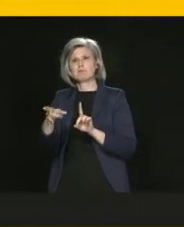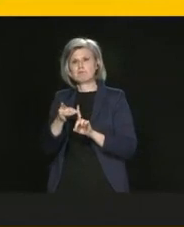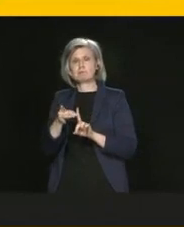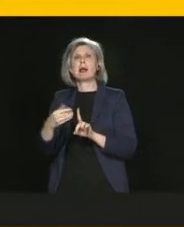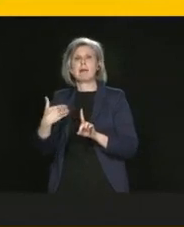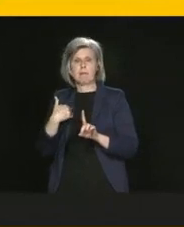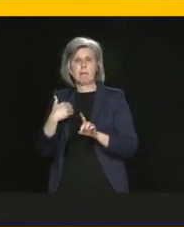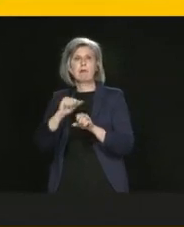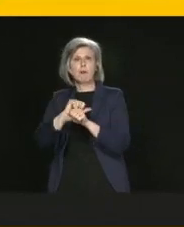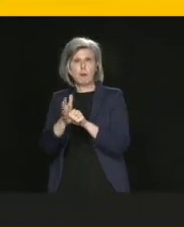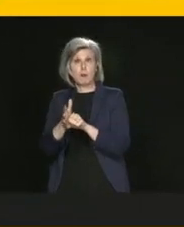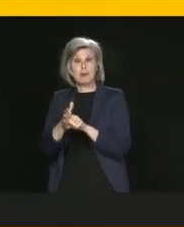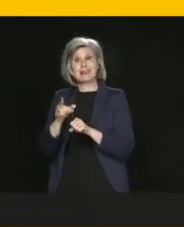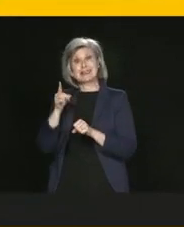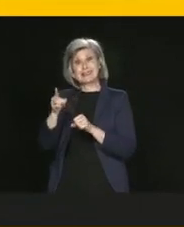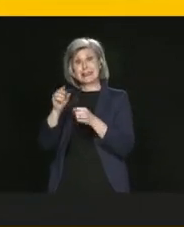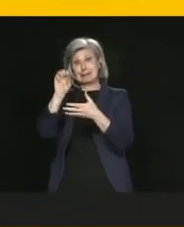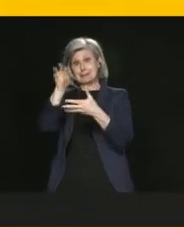canada.ca/coronavirus.